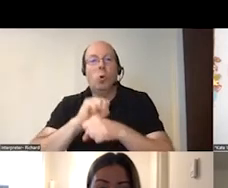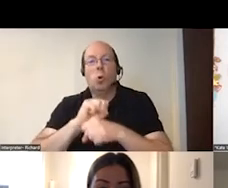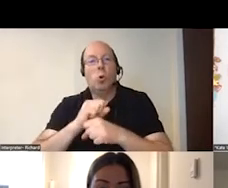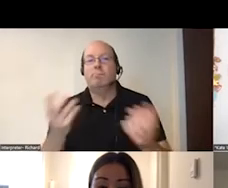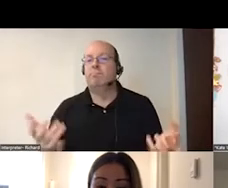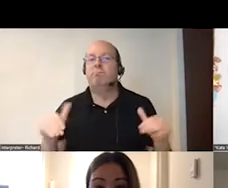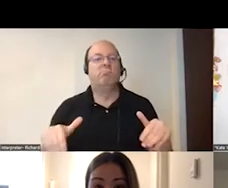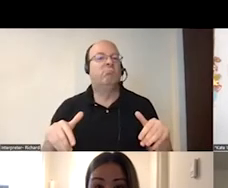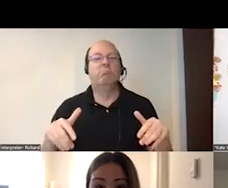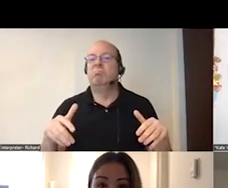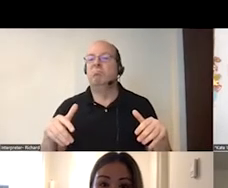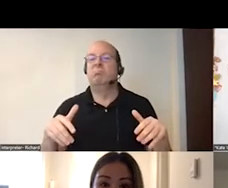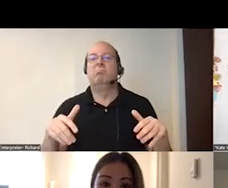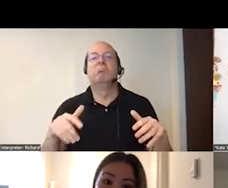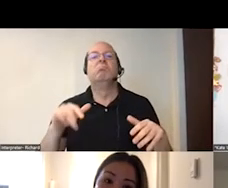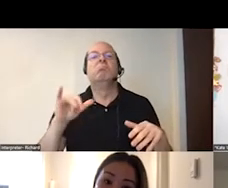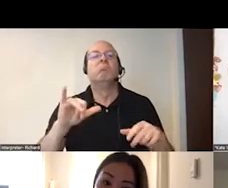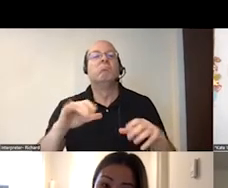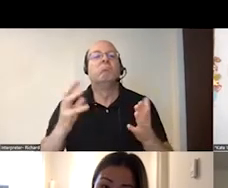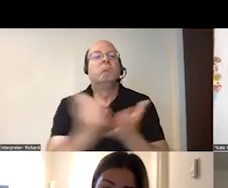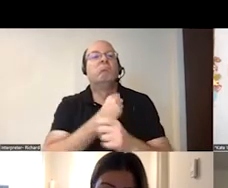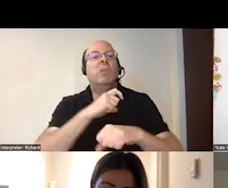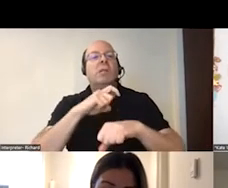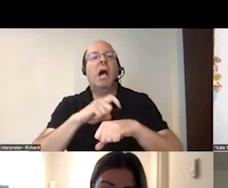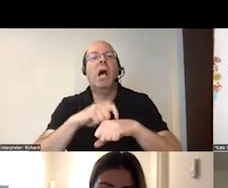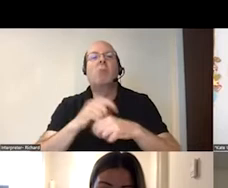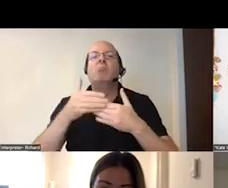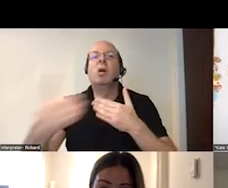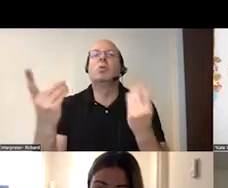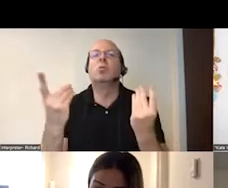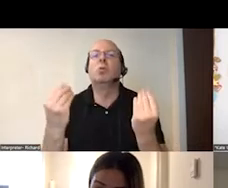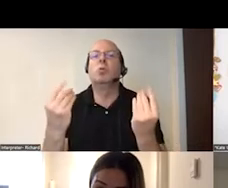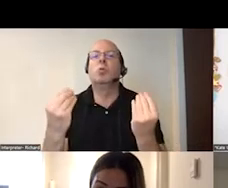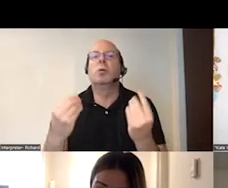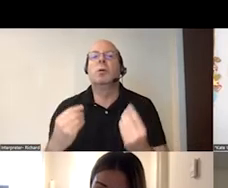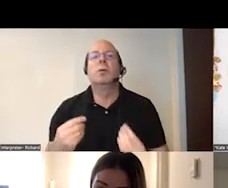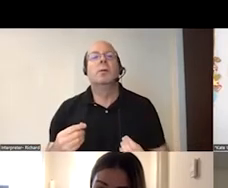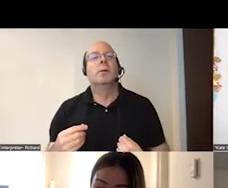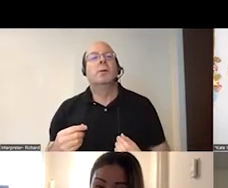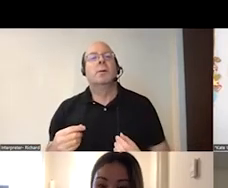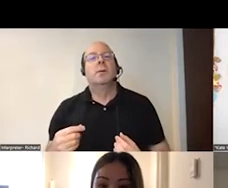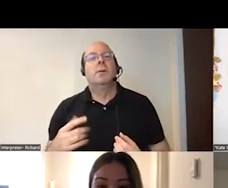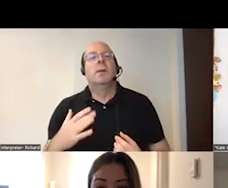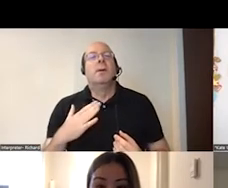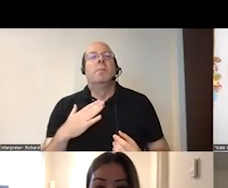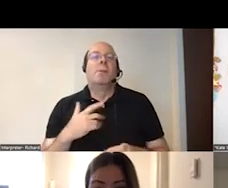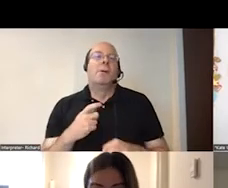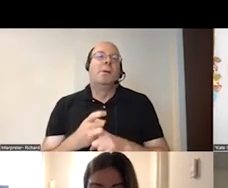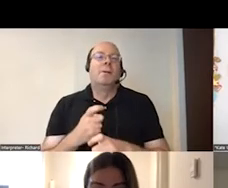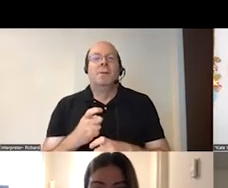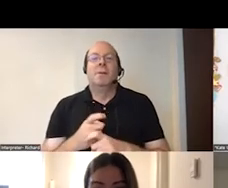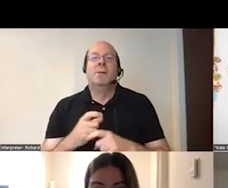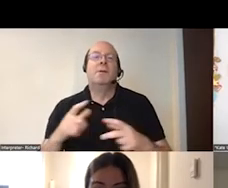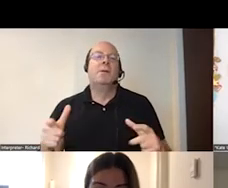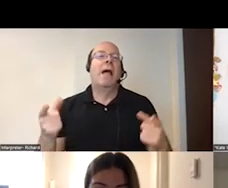just, you know, that gave me time to kind of figure out what I wanted to do next. And it had always, it was kind of like my joke that I was like, oh, when I